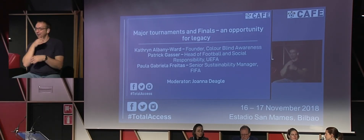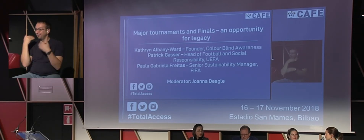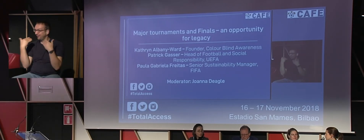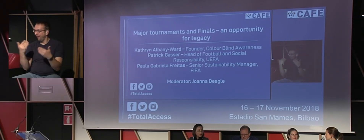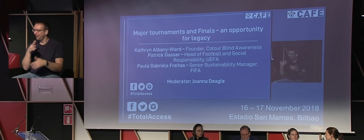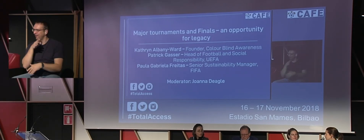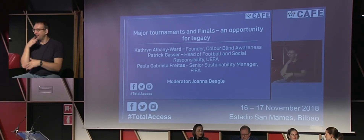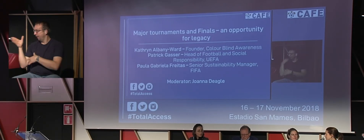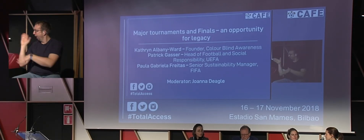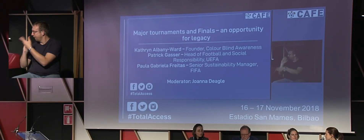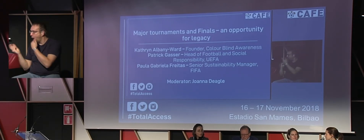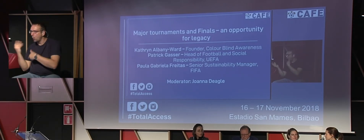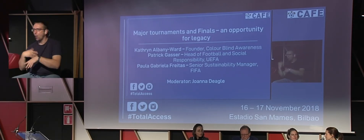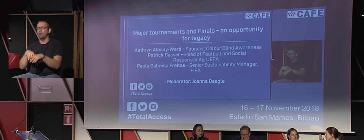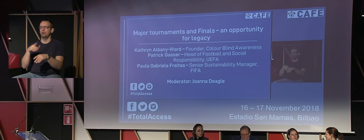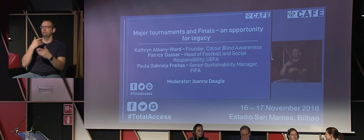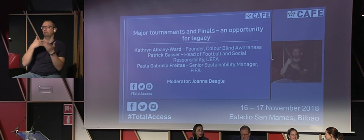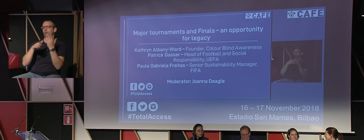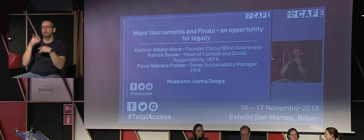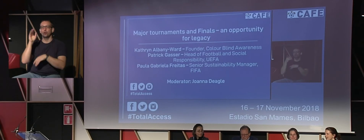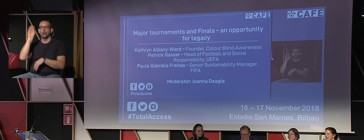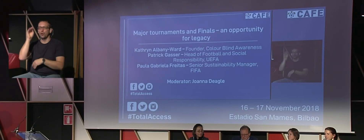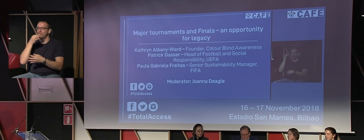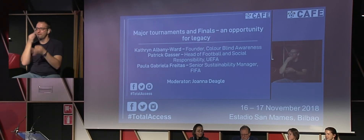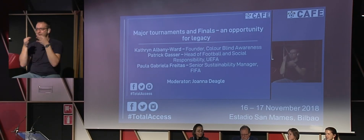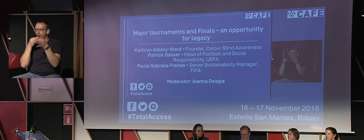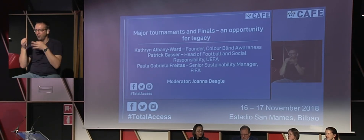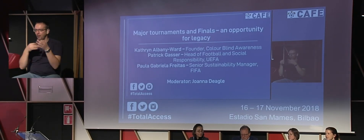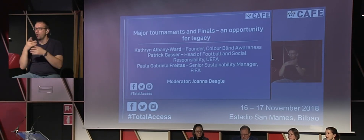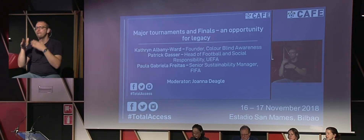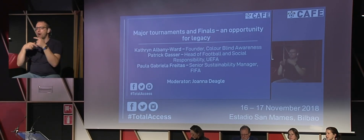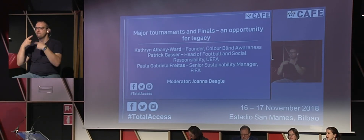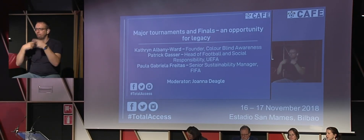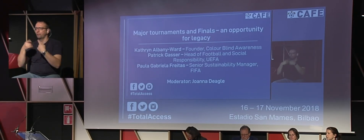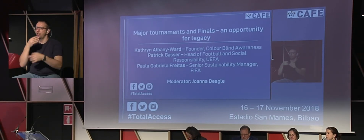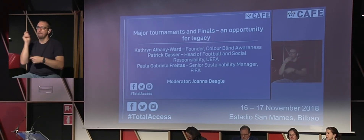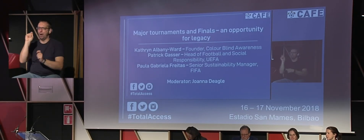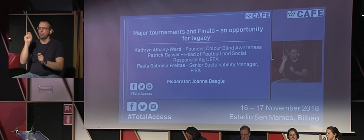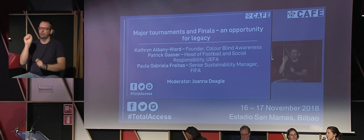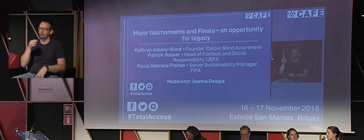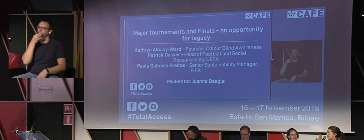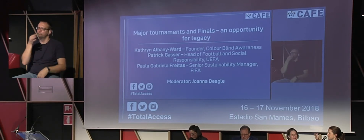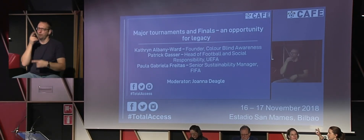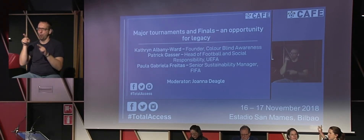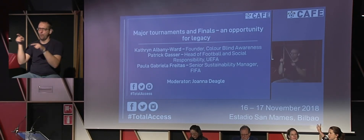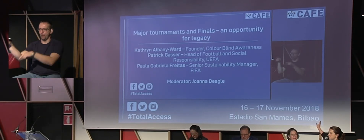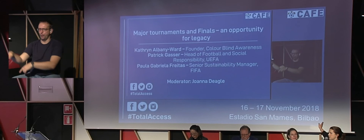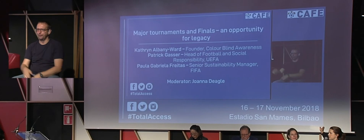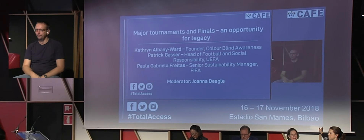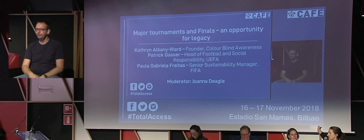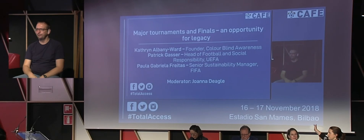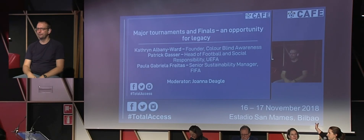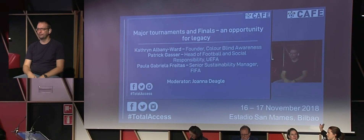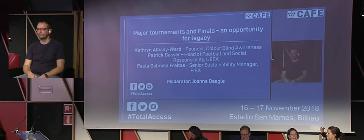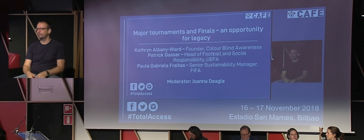questions, I'm sure you'd be happy to answer during the breaks. So thank you very much. The lunch will be served